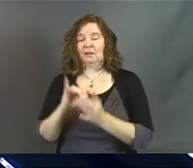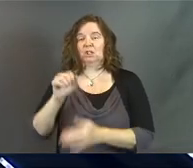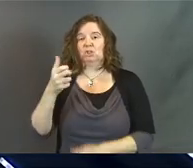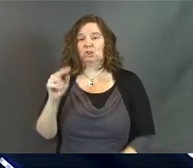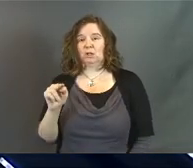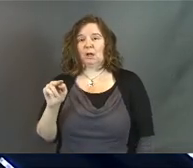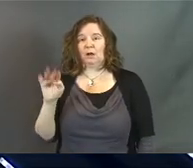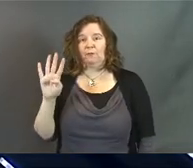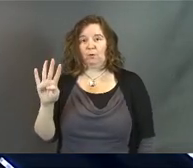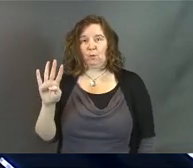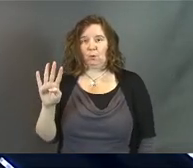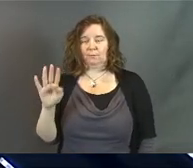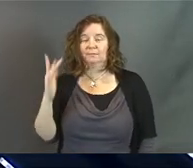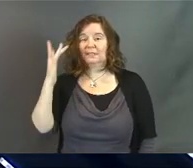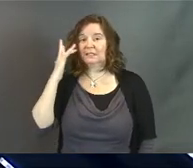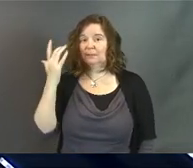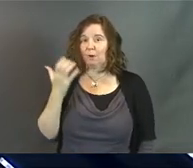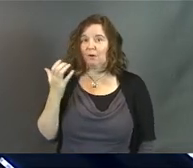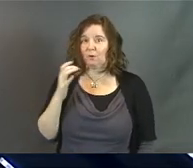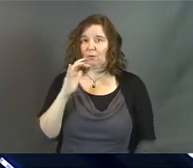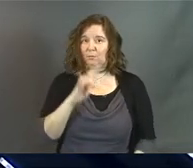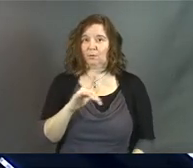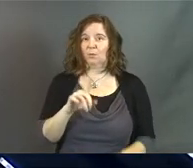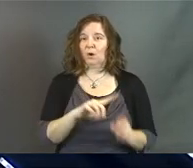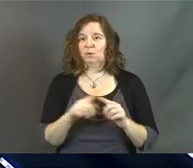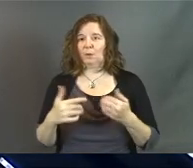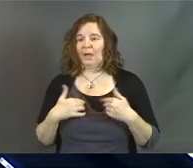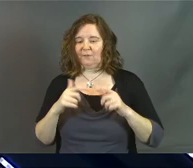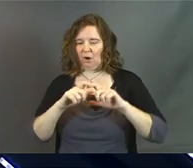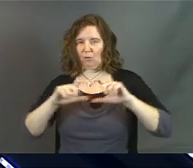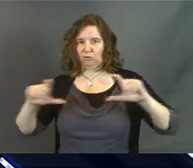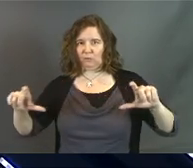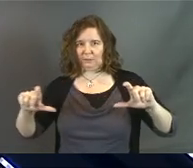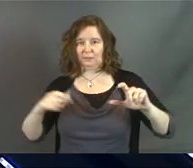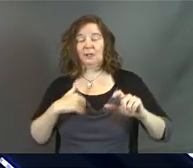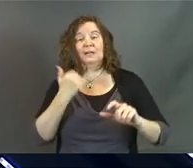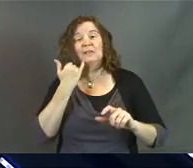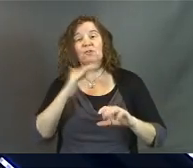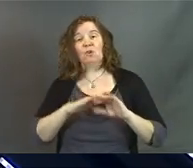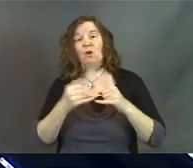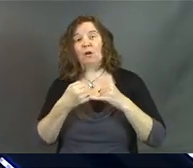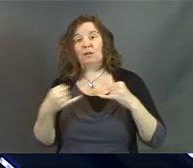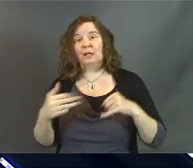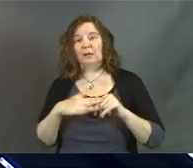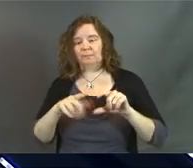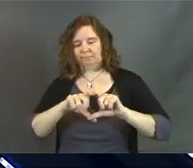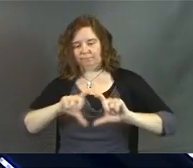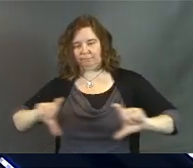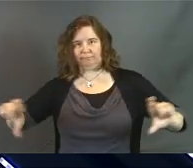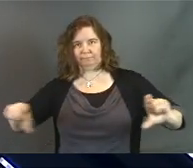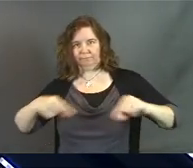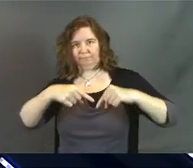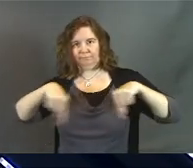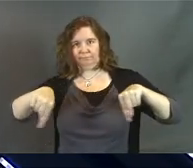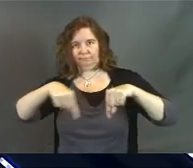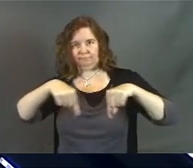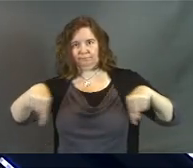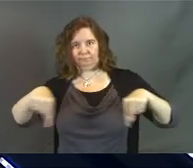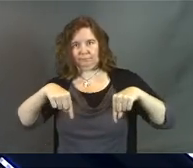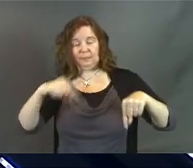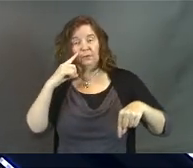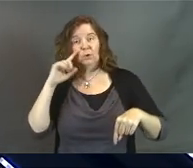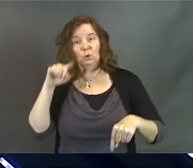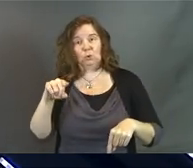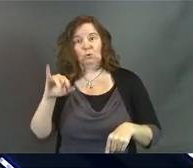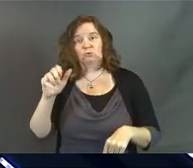to John chapter 4. Smartphone, go there. We're also going to have it on the screens. And if you're online, it's going to be across the bottom of the screen just